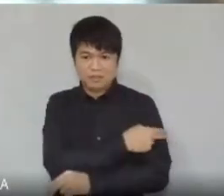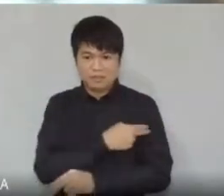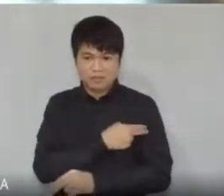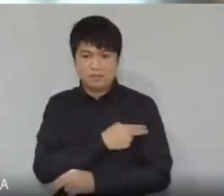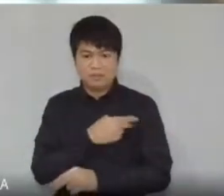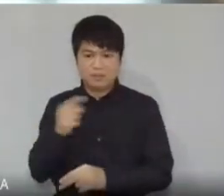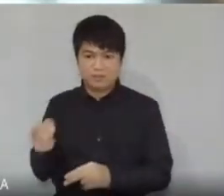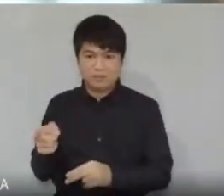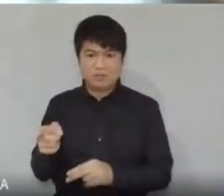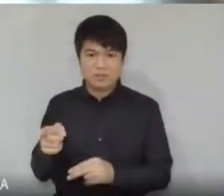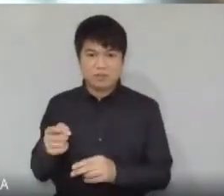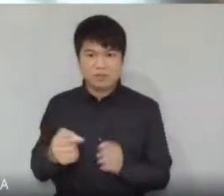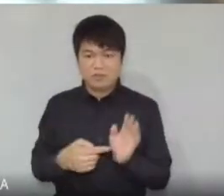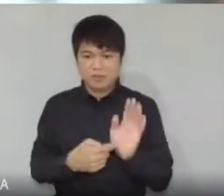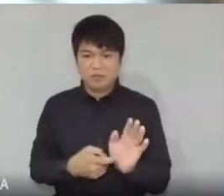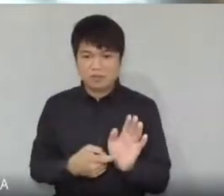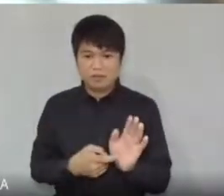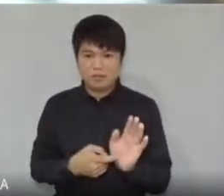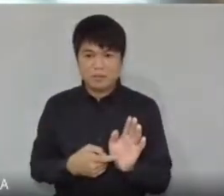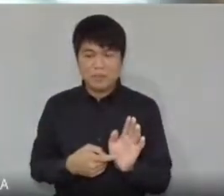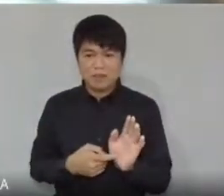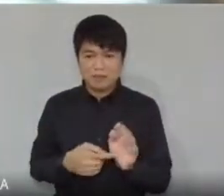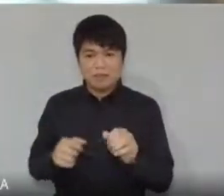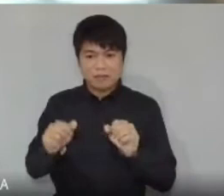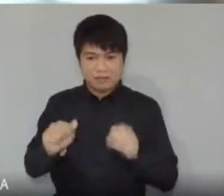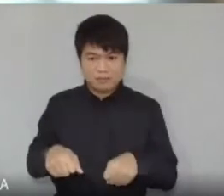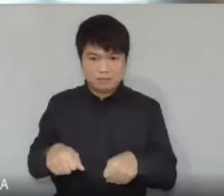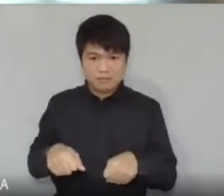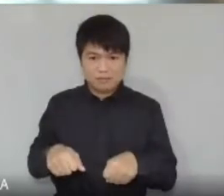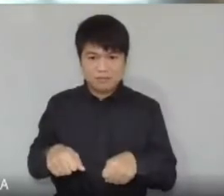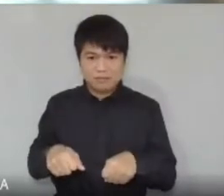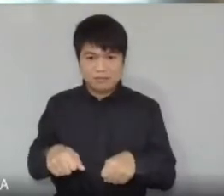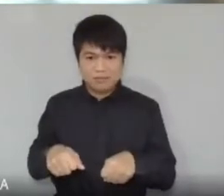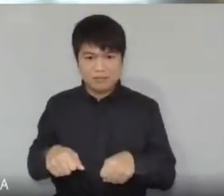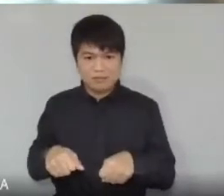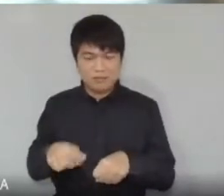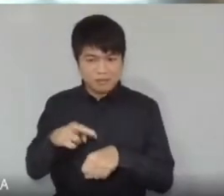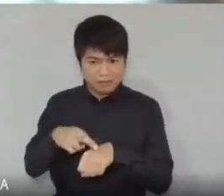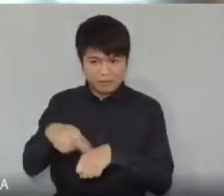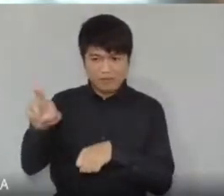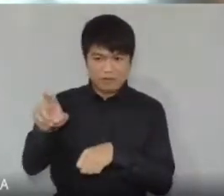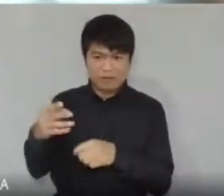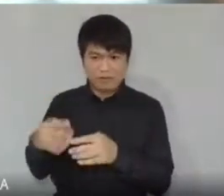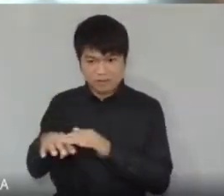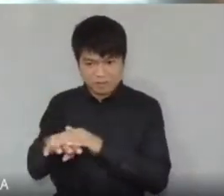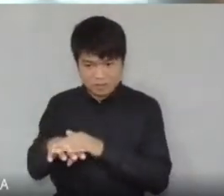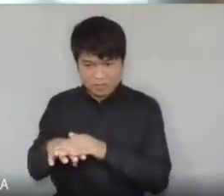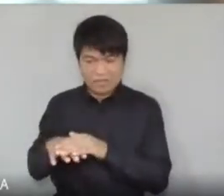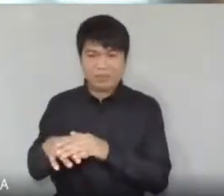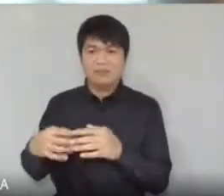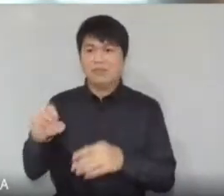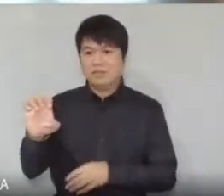network for hearing impaired children in the Visayas, this time involving both private and government